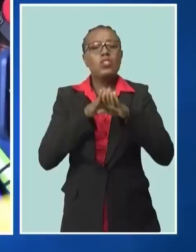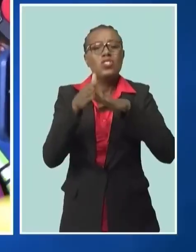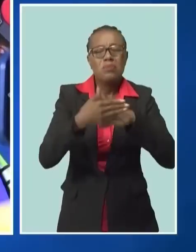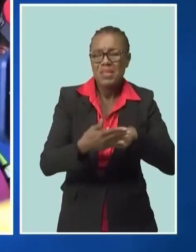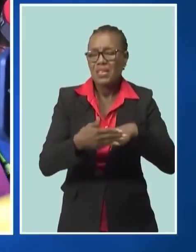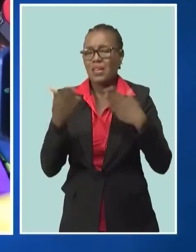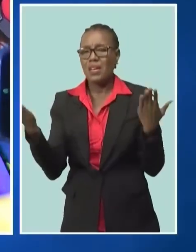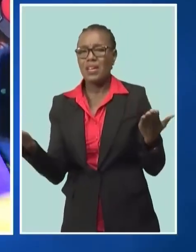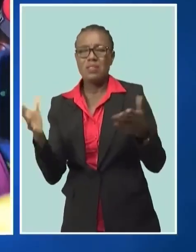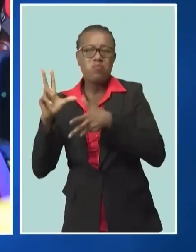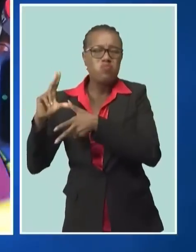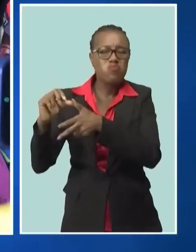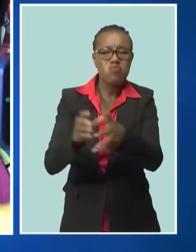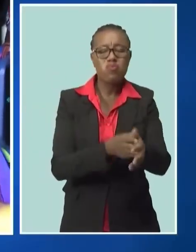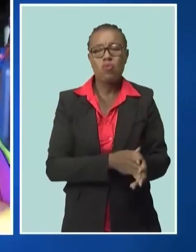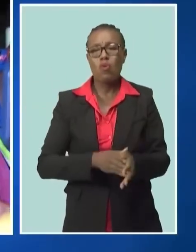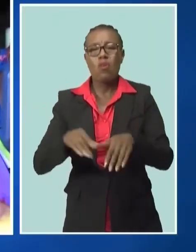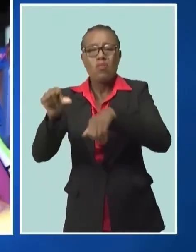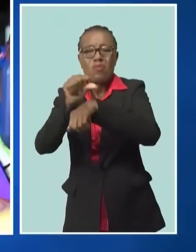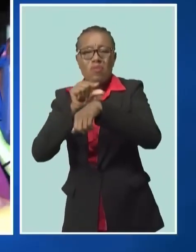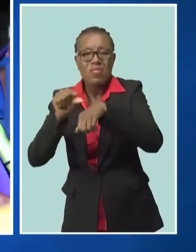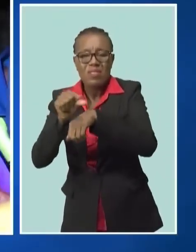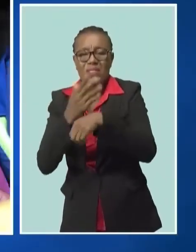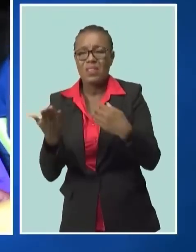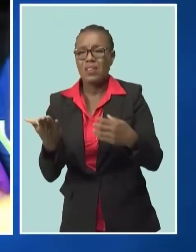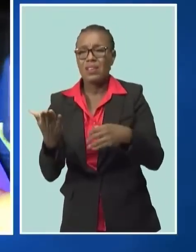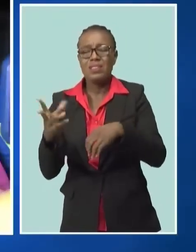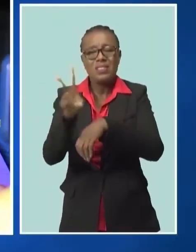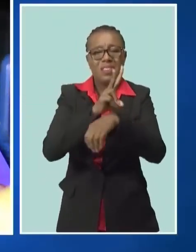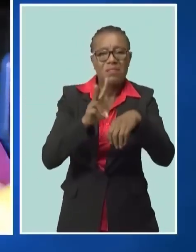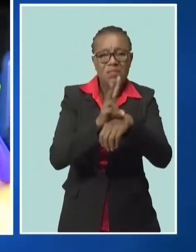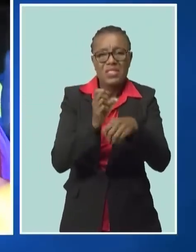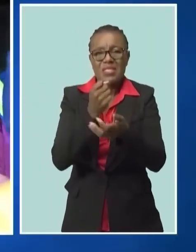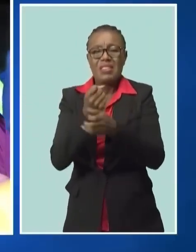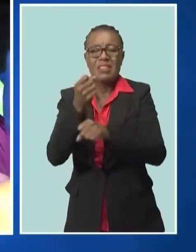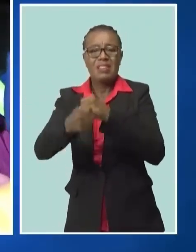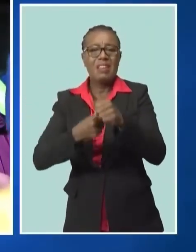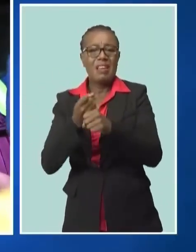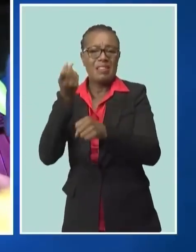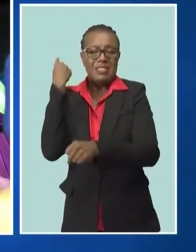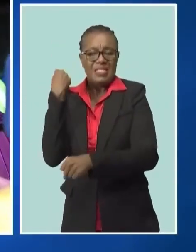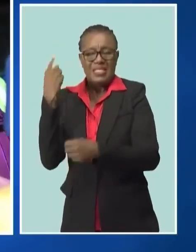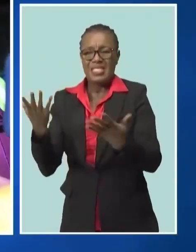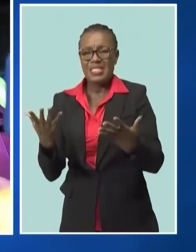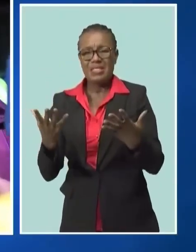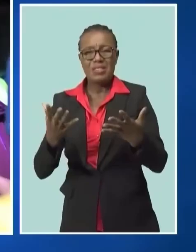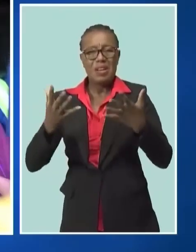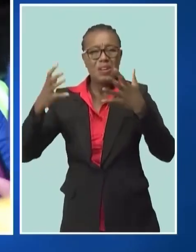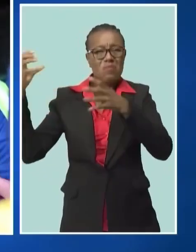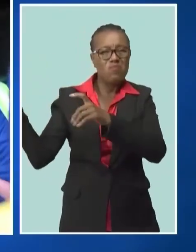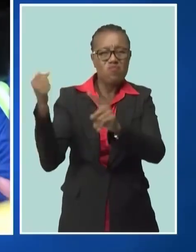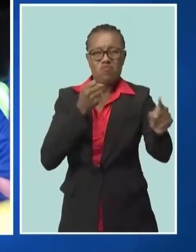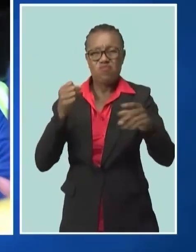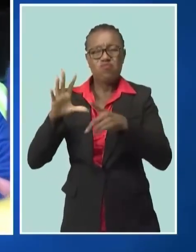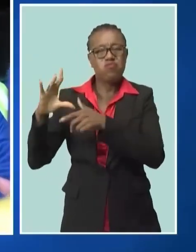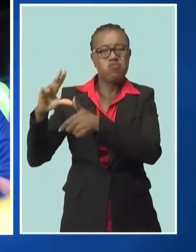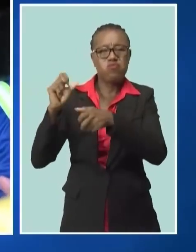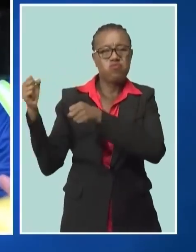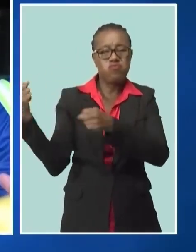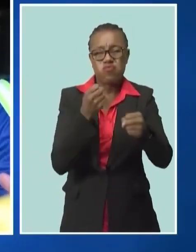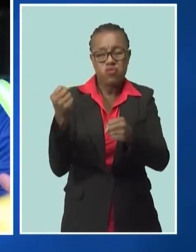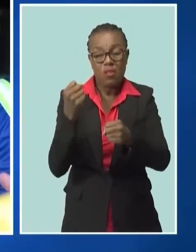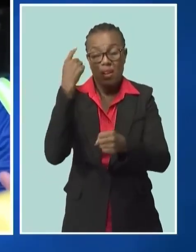faced. Let's look at Grenada and St. Vincent last year, the intensity that they faced. Our infrastructure built over